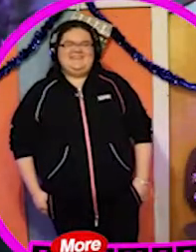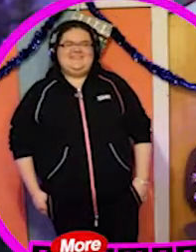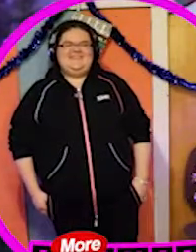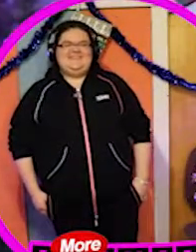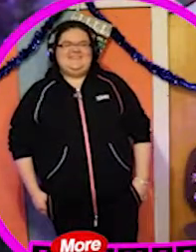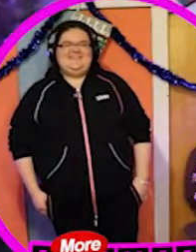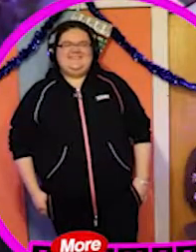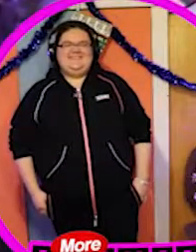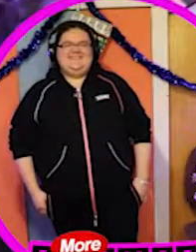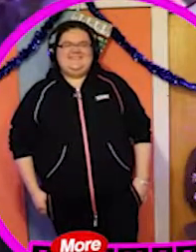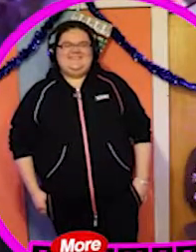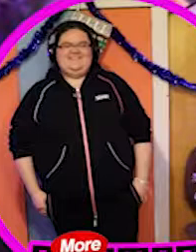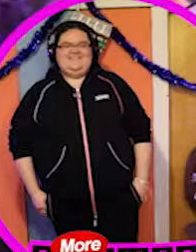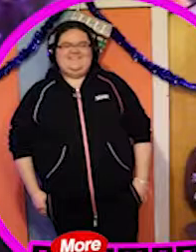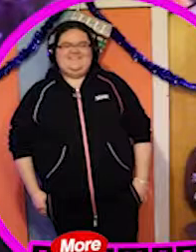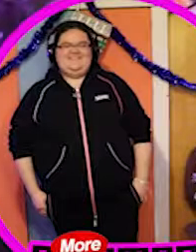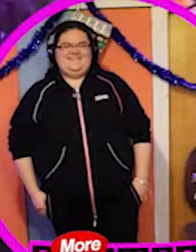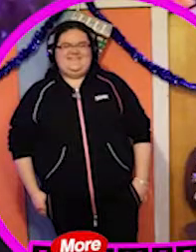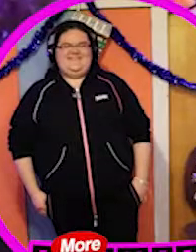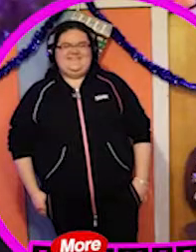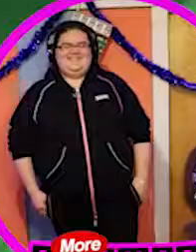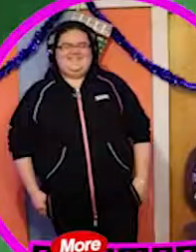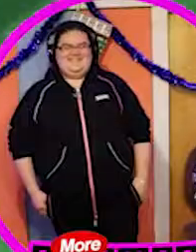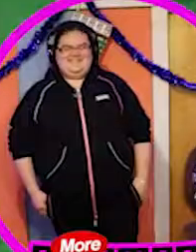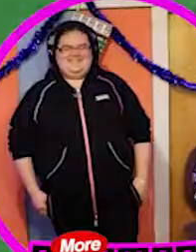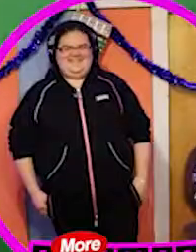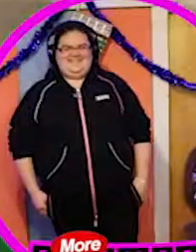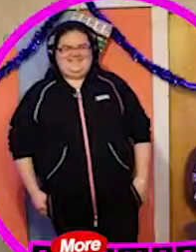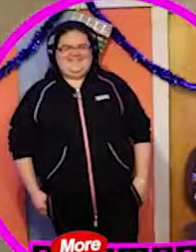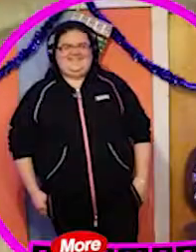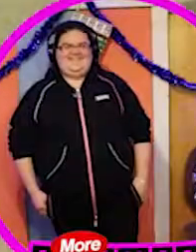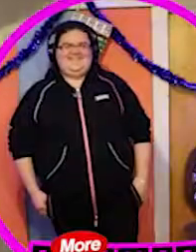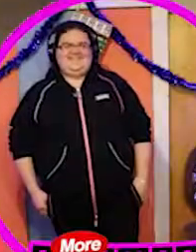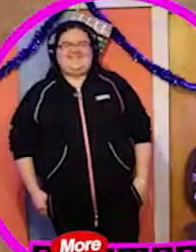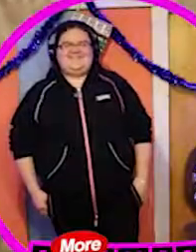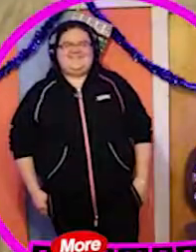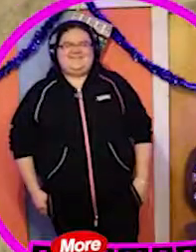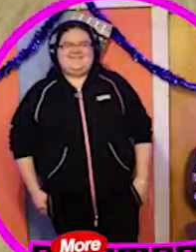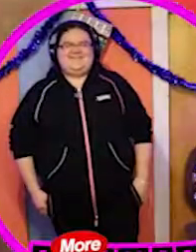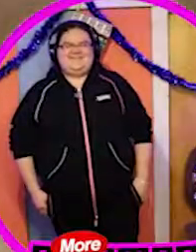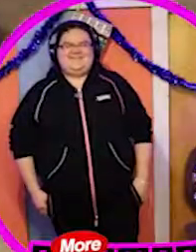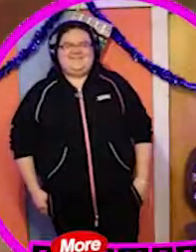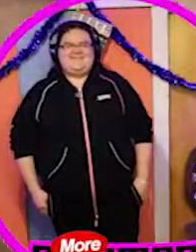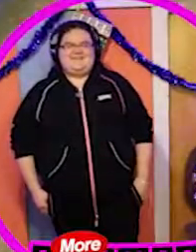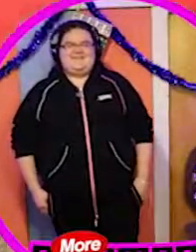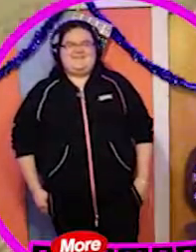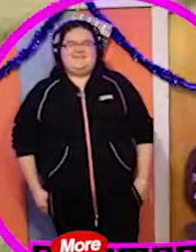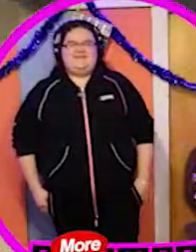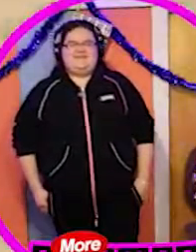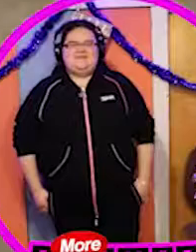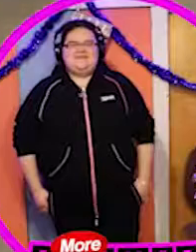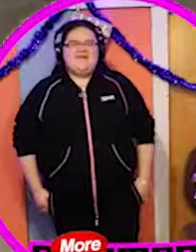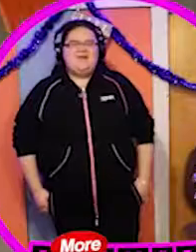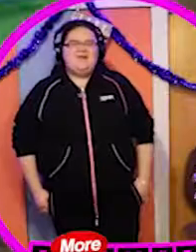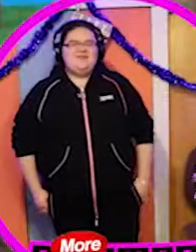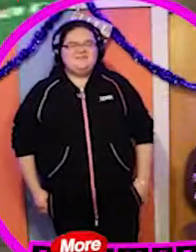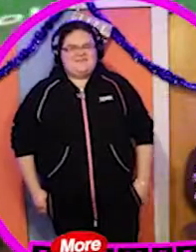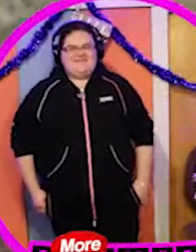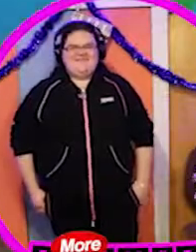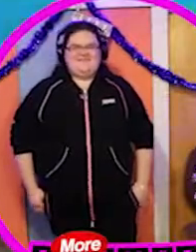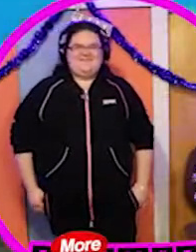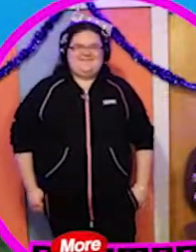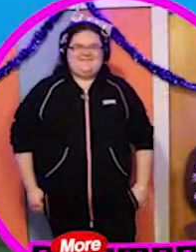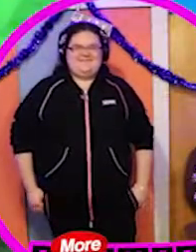bro. Shaco run. Right, let's go. Let's get this bread and gamers. Let's go, gamers! Oh, god, no, ow.